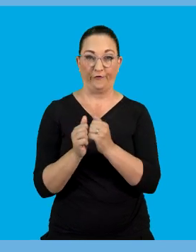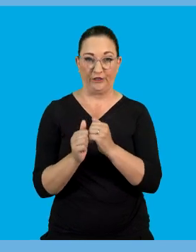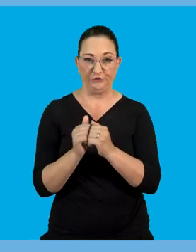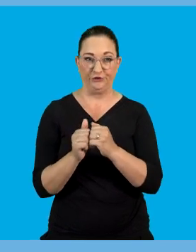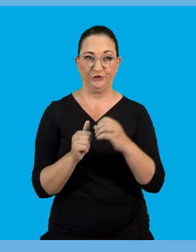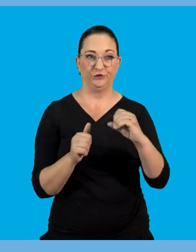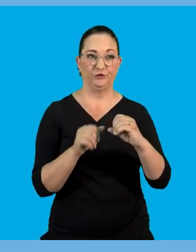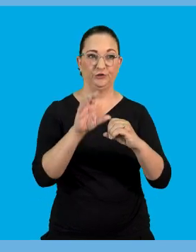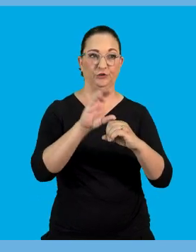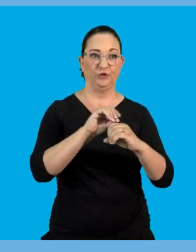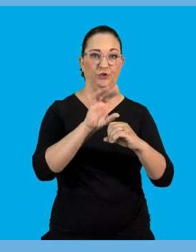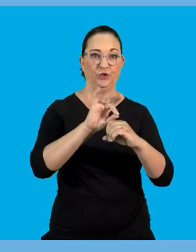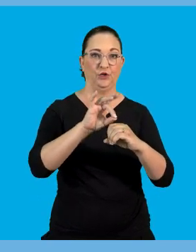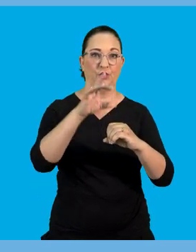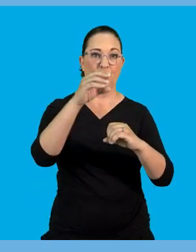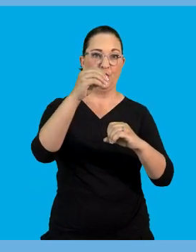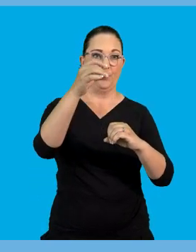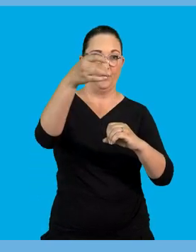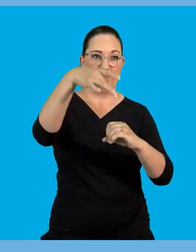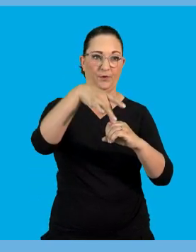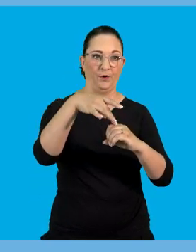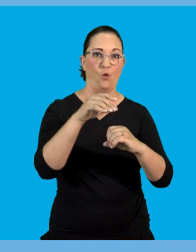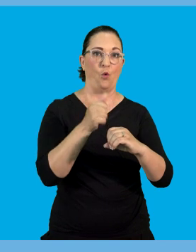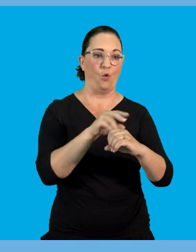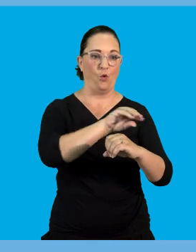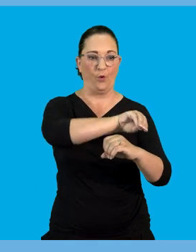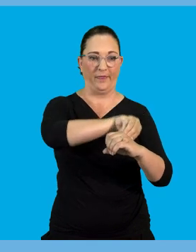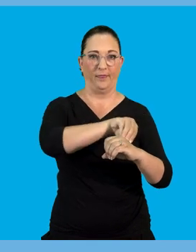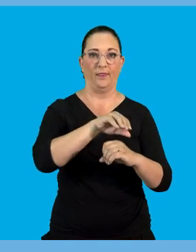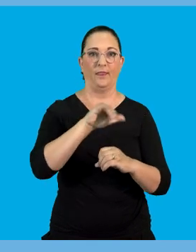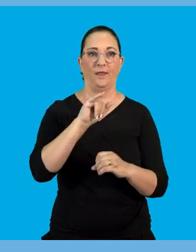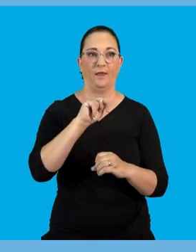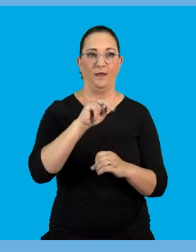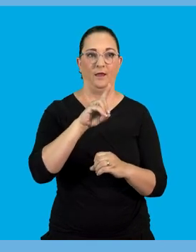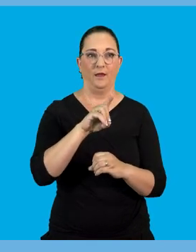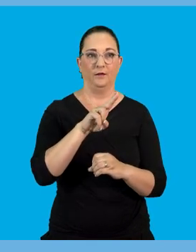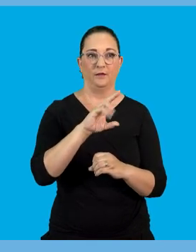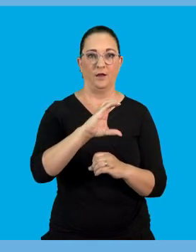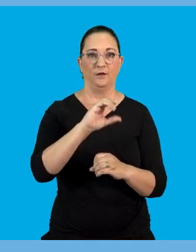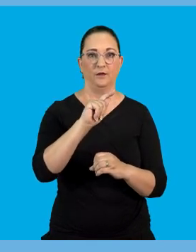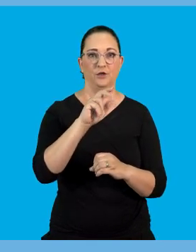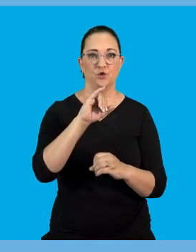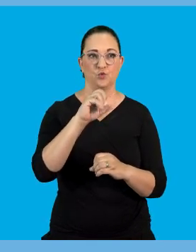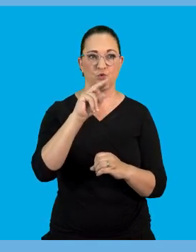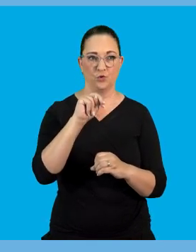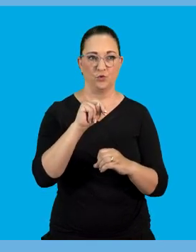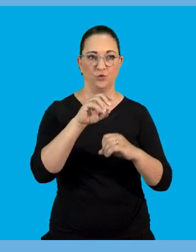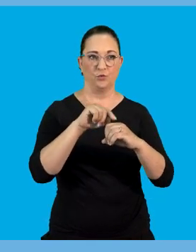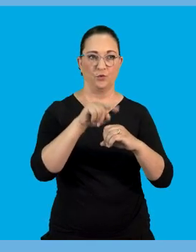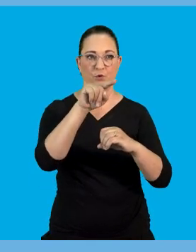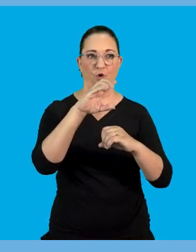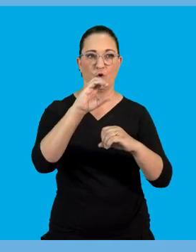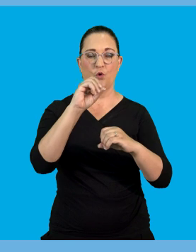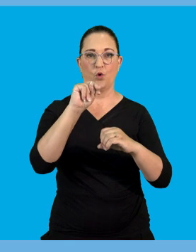friction, charge by conduction, and also charge by induction. Now, in each of these ways of charging that